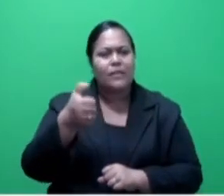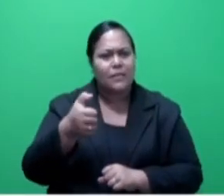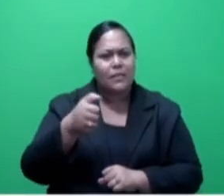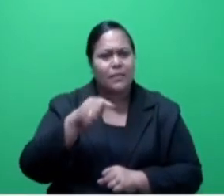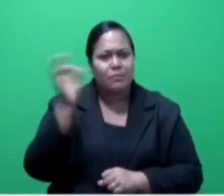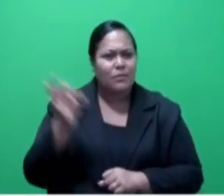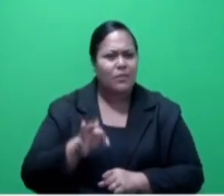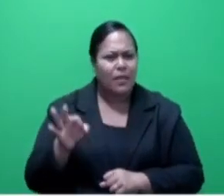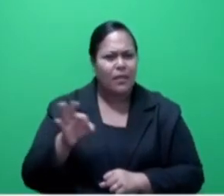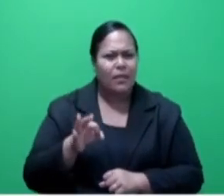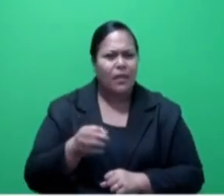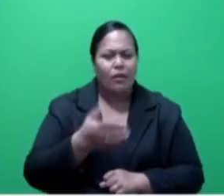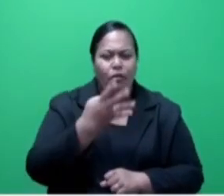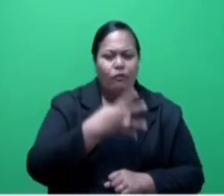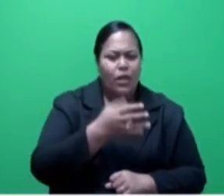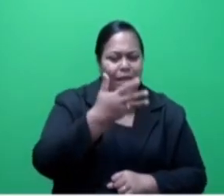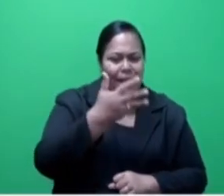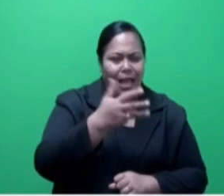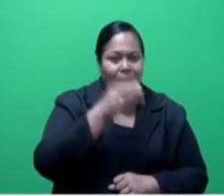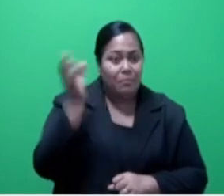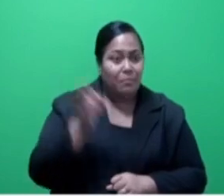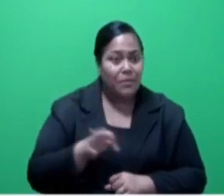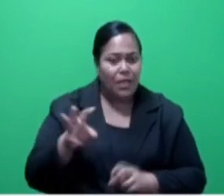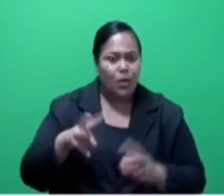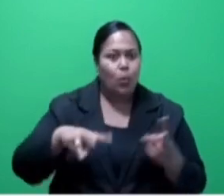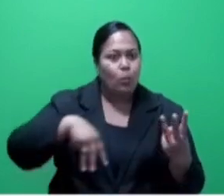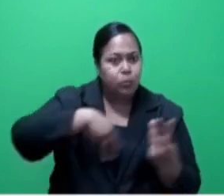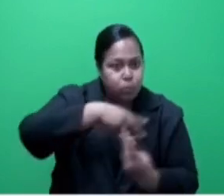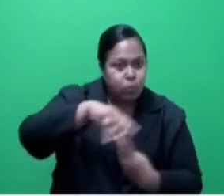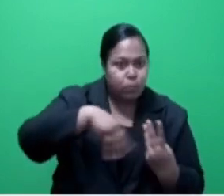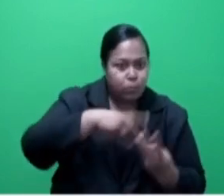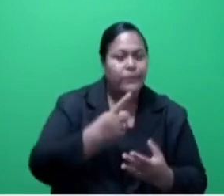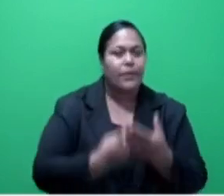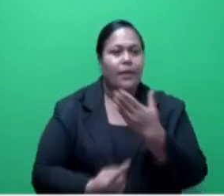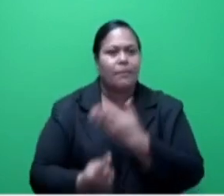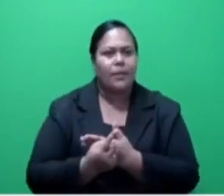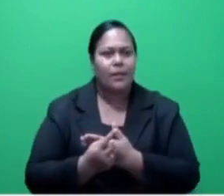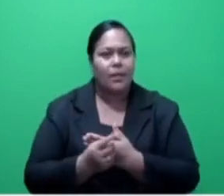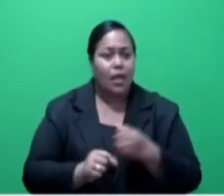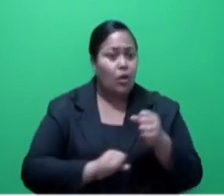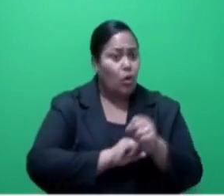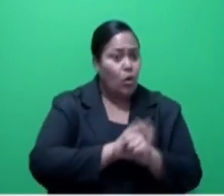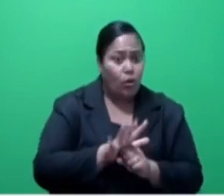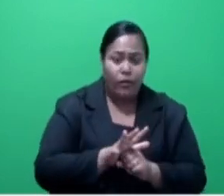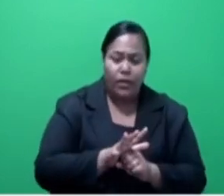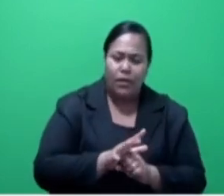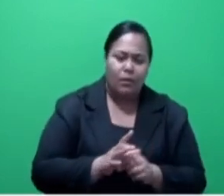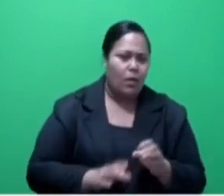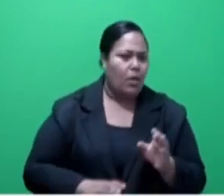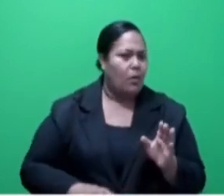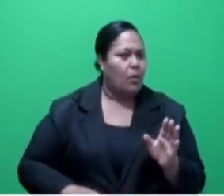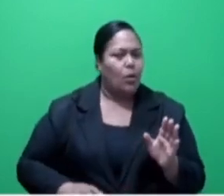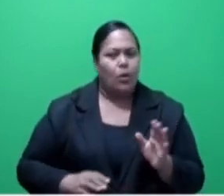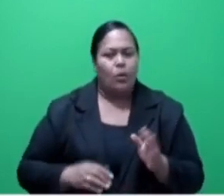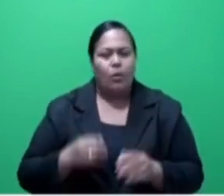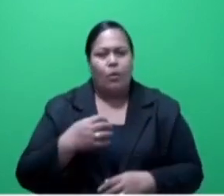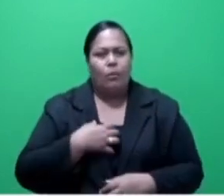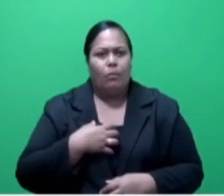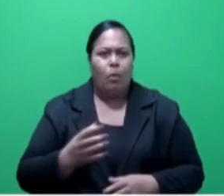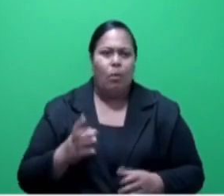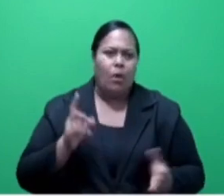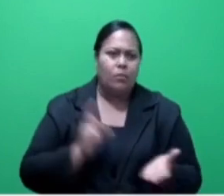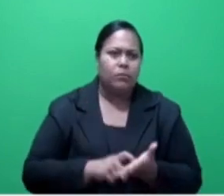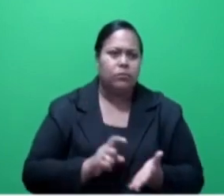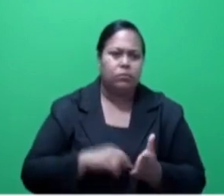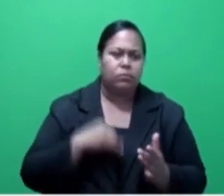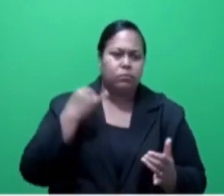49%, Winston came along. And then as a result of COVID, we shot through the roof. Obviously not of our making. But the point